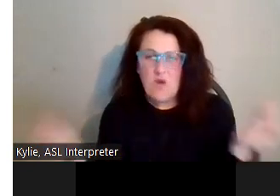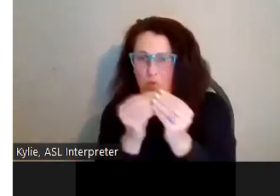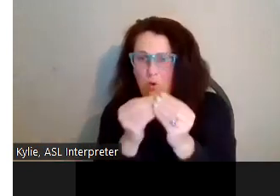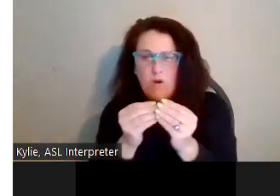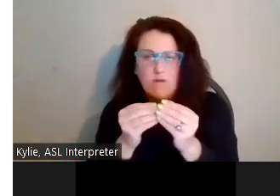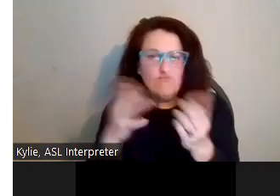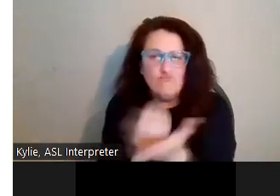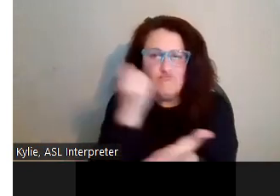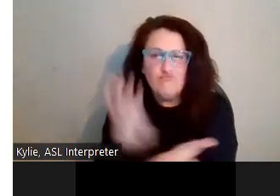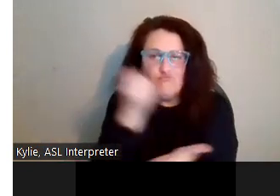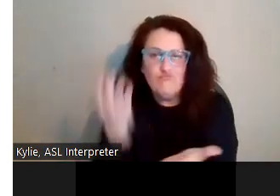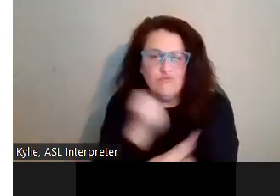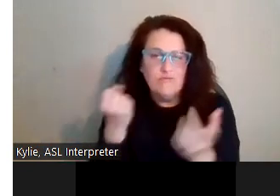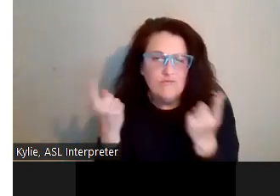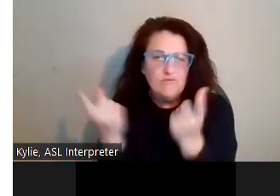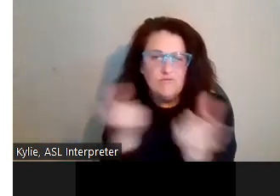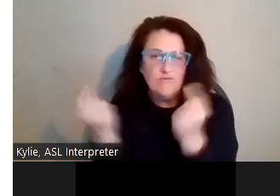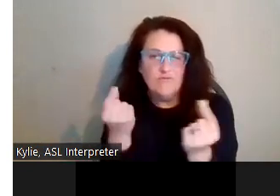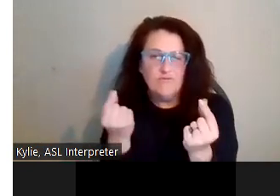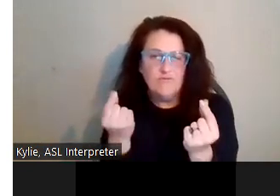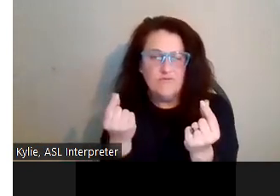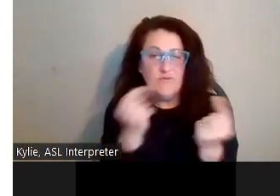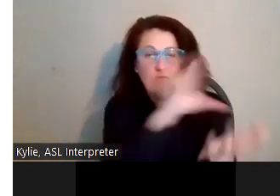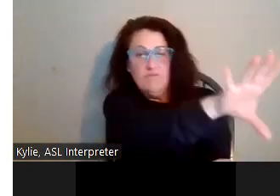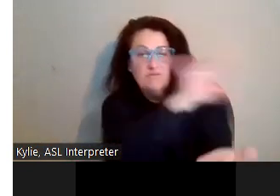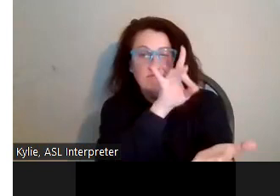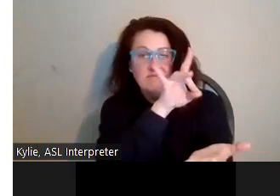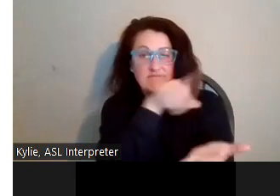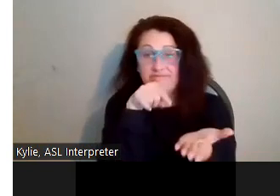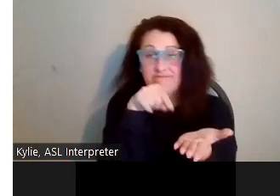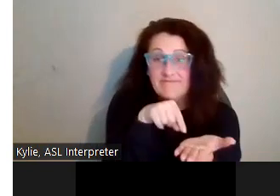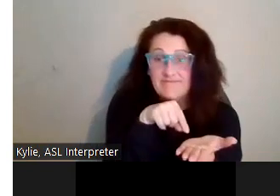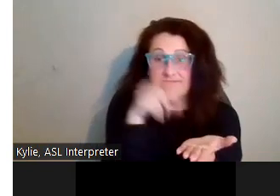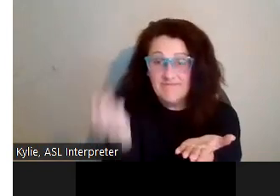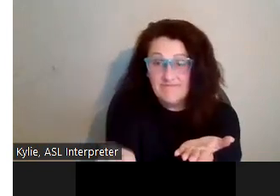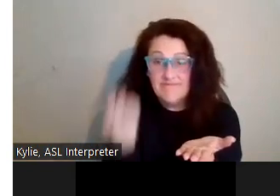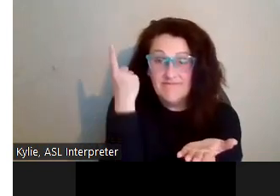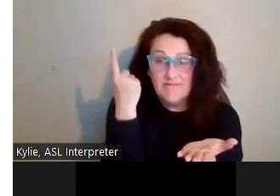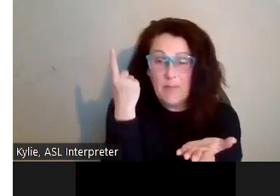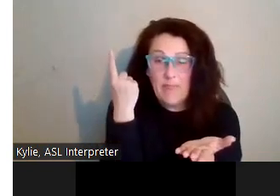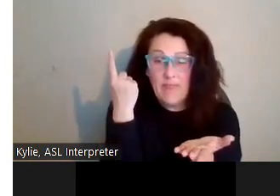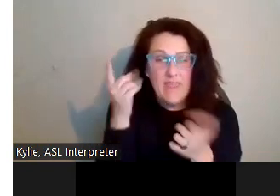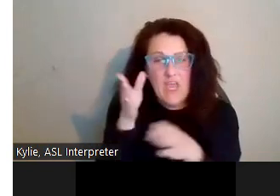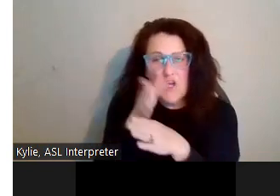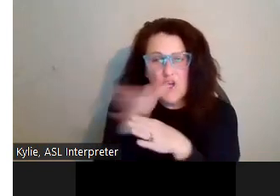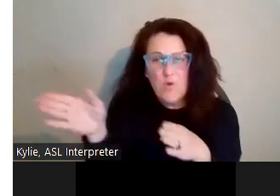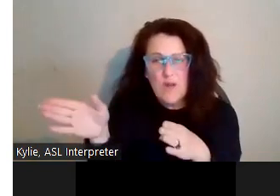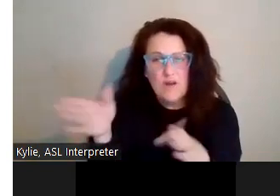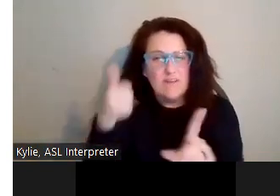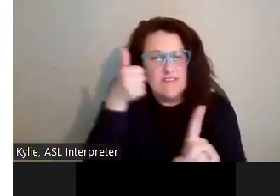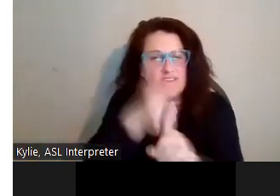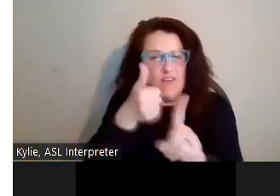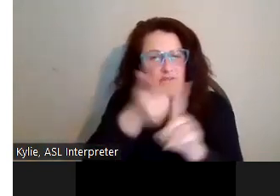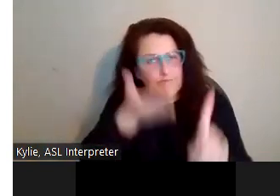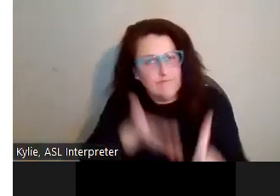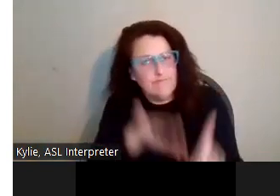opportunity. So we really want our NextGeners to understand what career self-actualization looks like